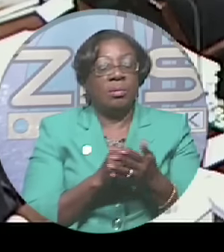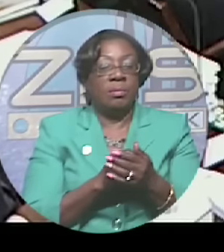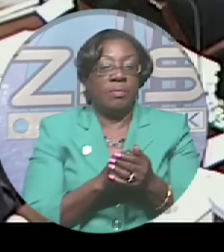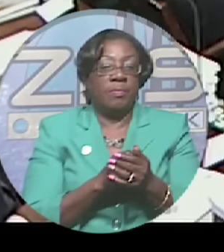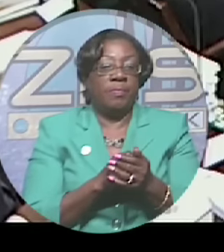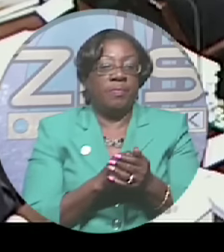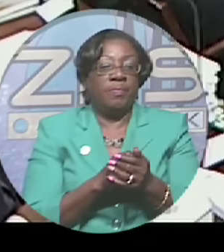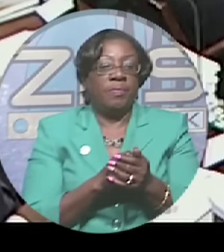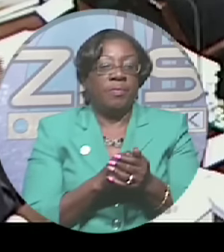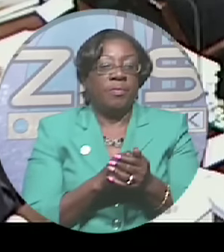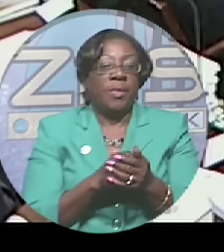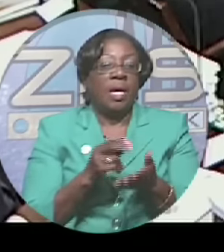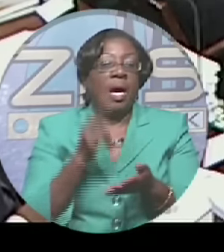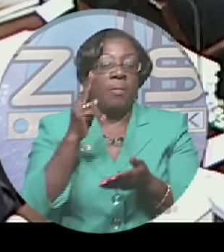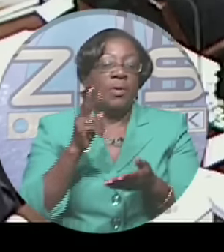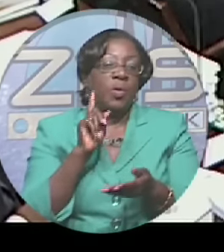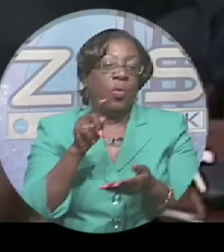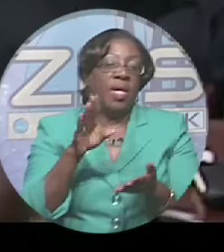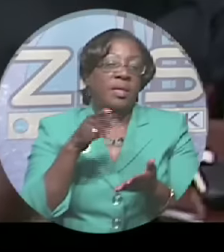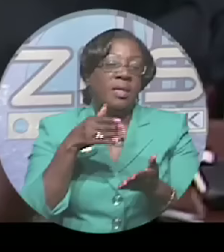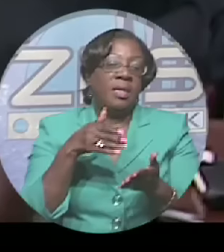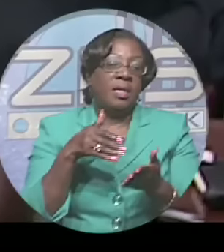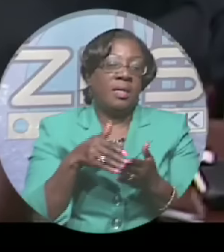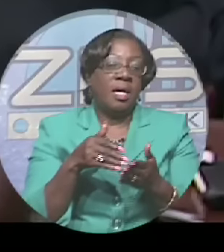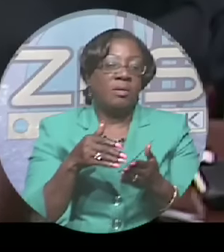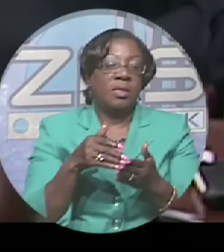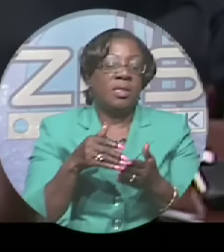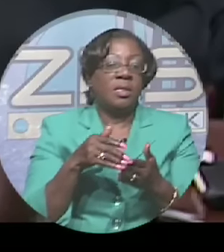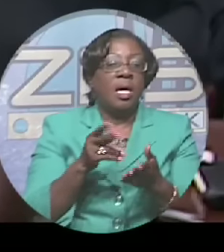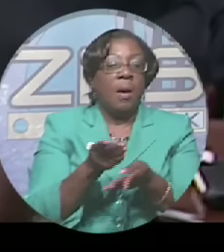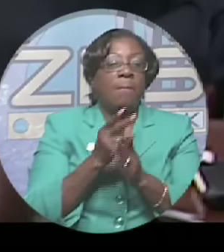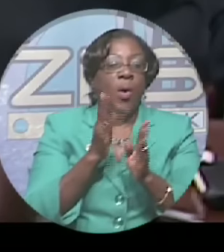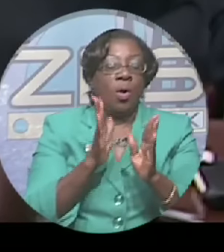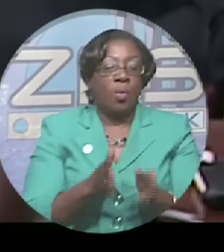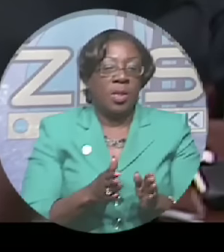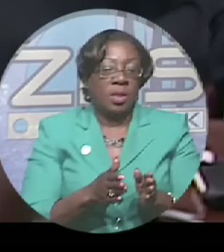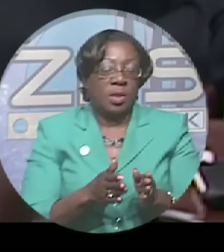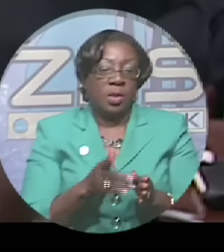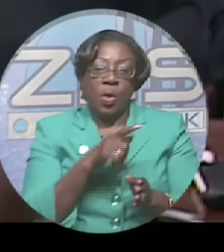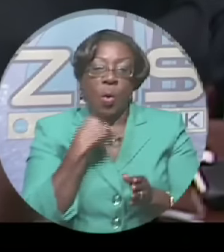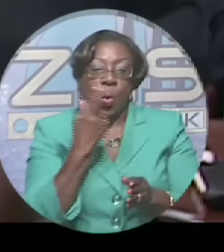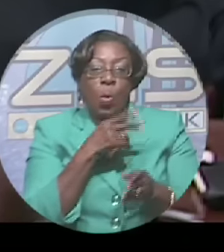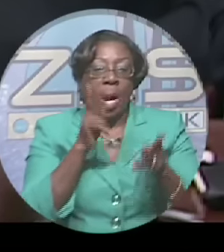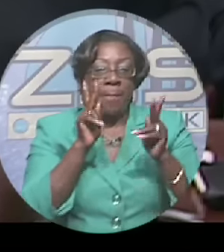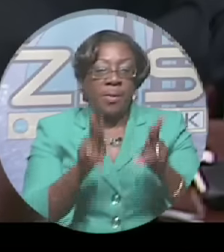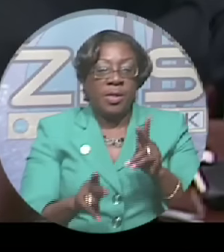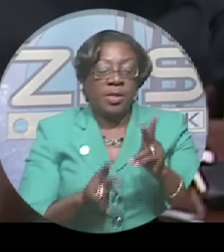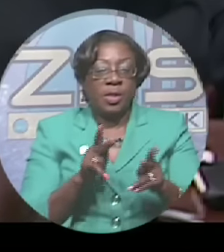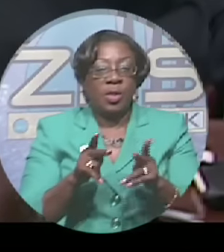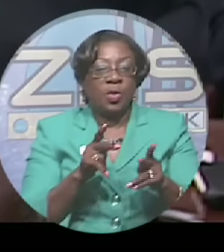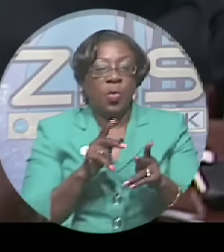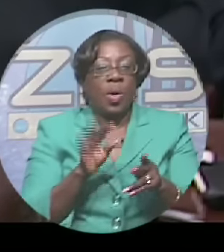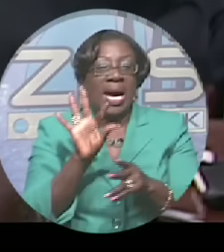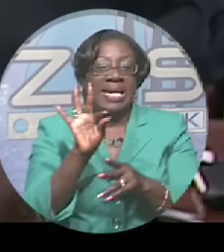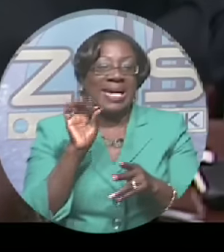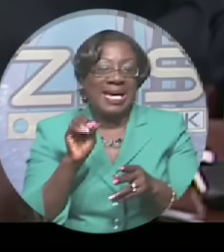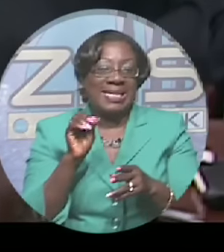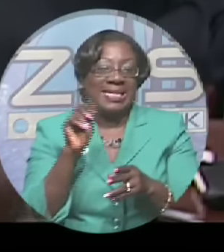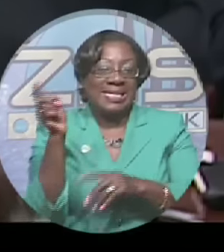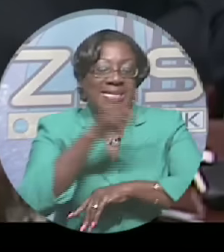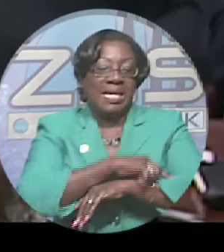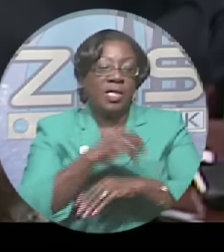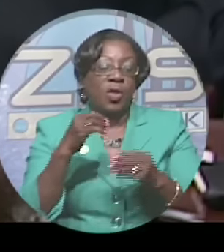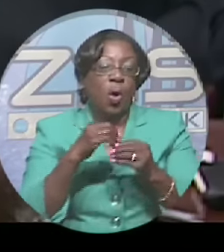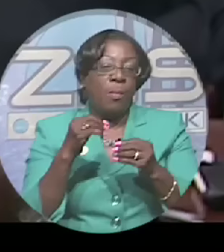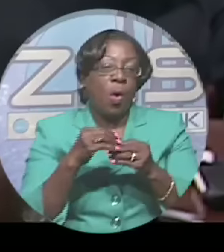estimates, upwards of 1,000 delinquent borrowers, which are persons who are 90 days or more in arrears as